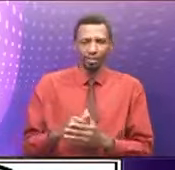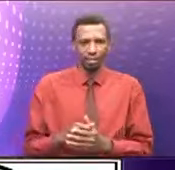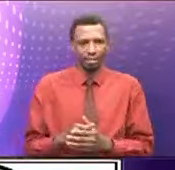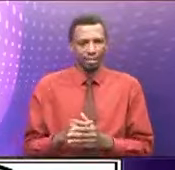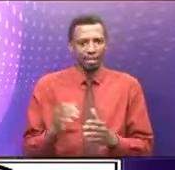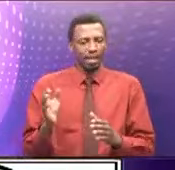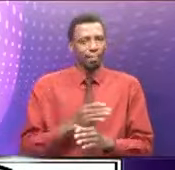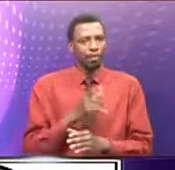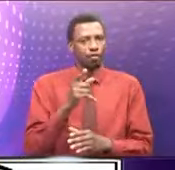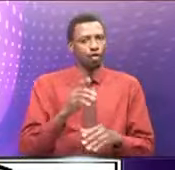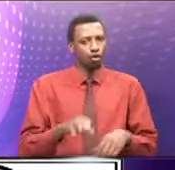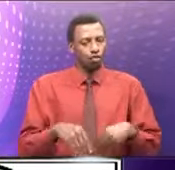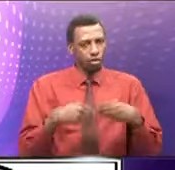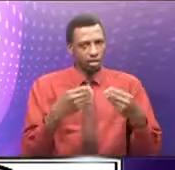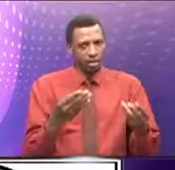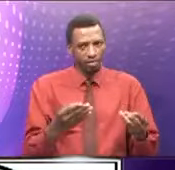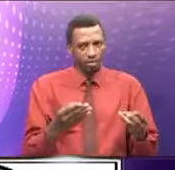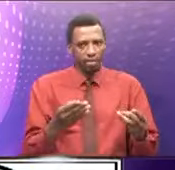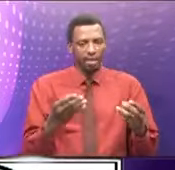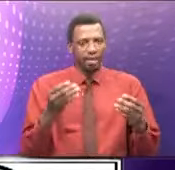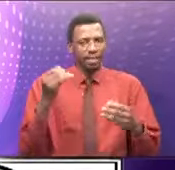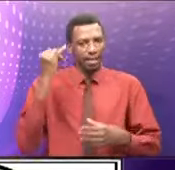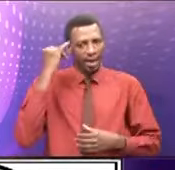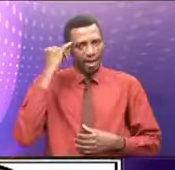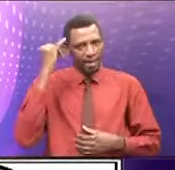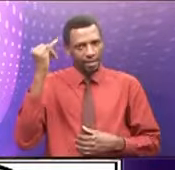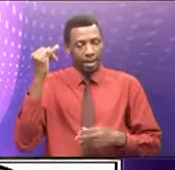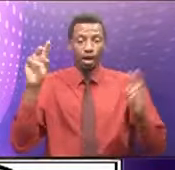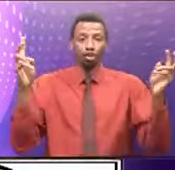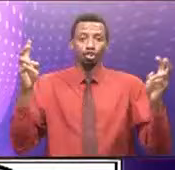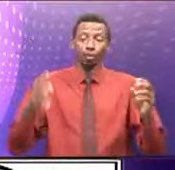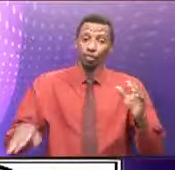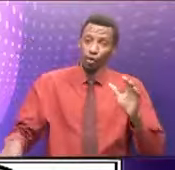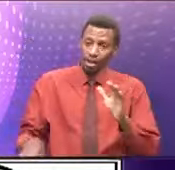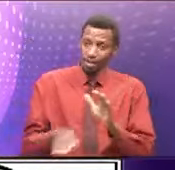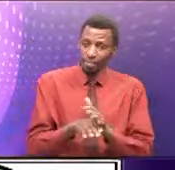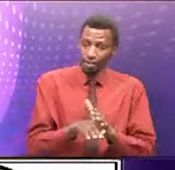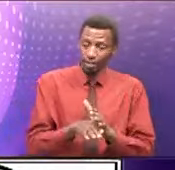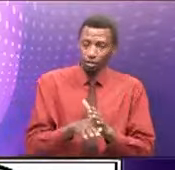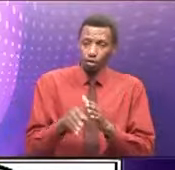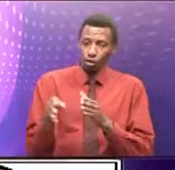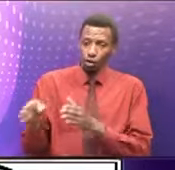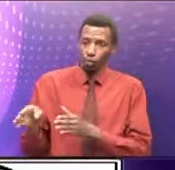you give the subject of impeachment the opportunity to state,